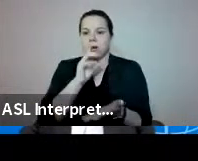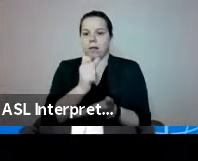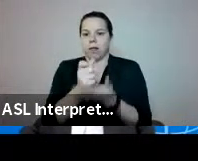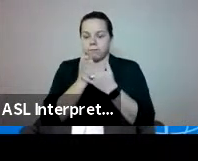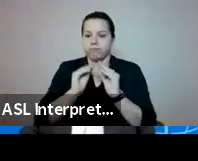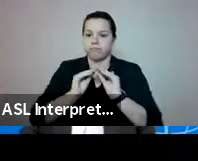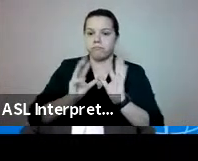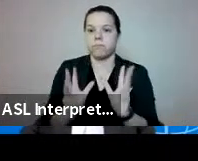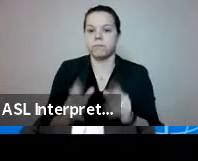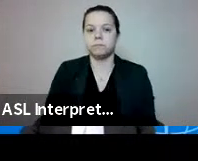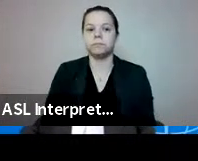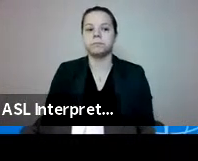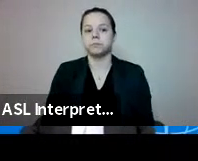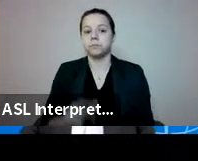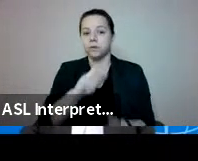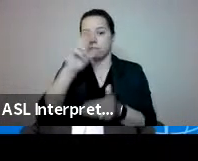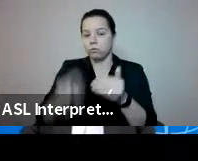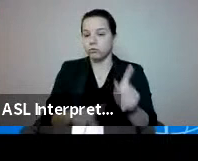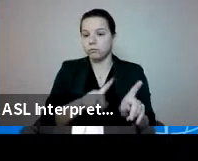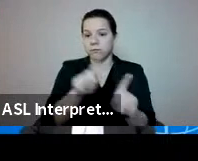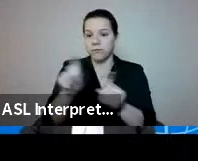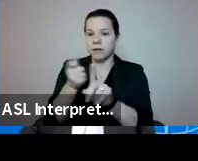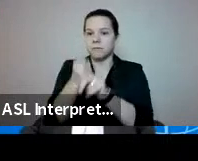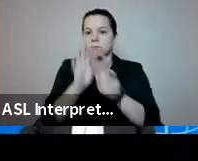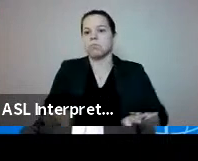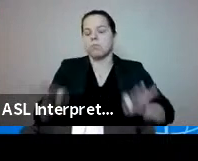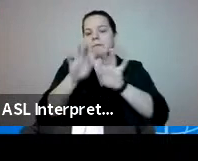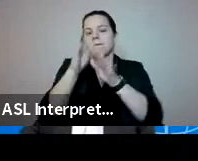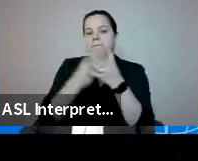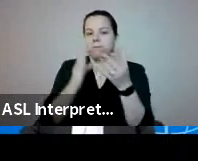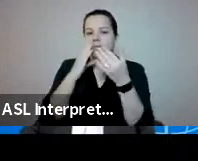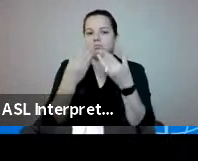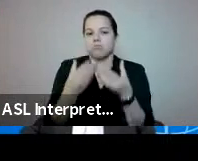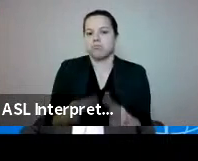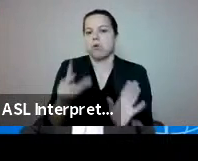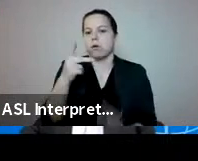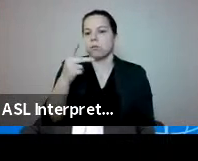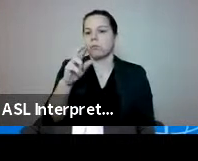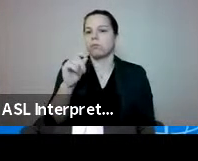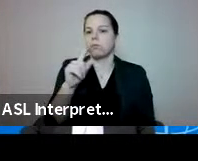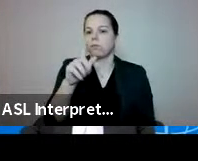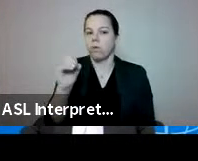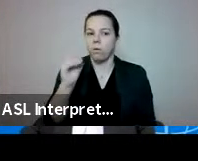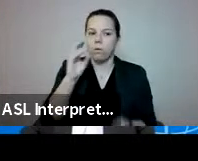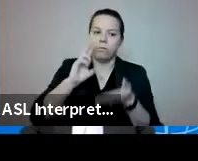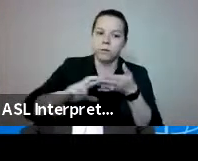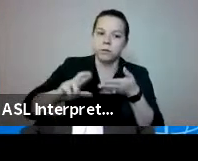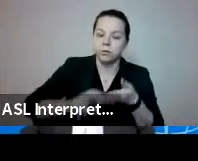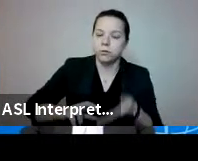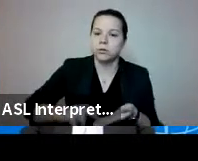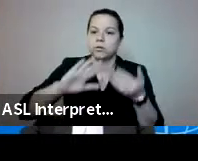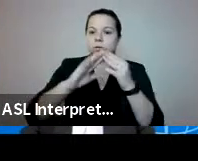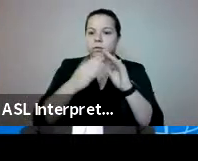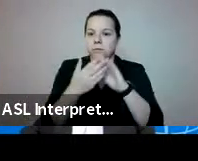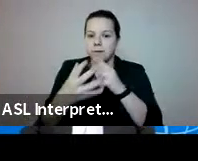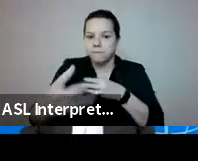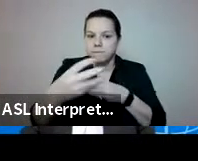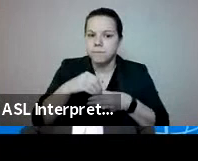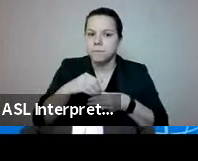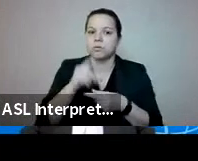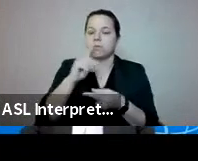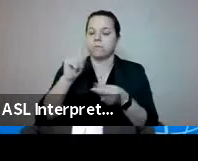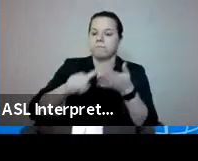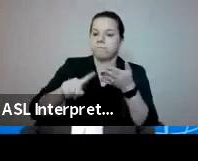The results of the survey are an important element of a broader portfolio of research and community engagement to investigate and mitigate the impacts of